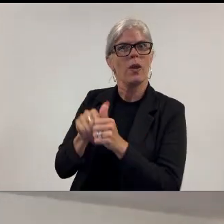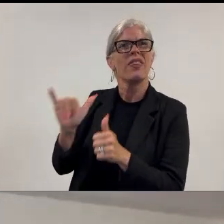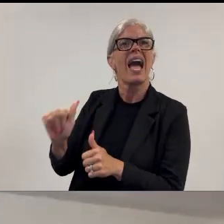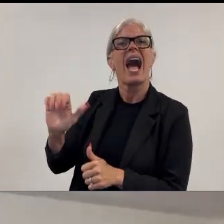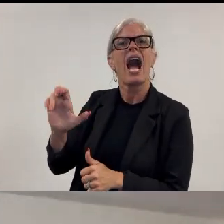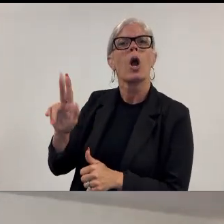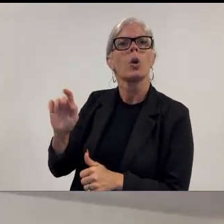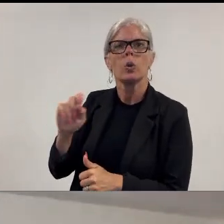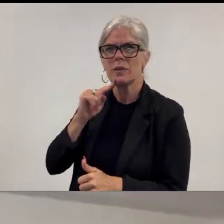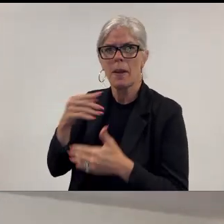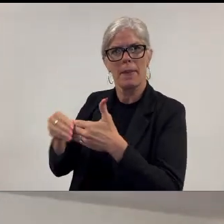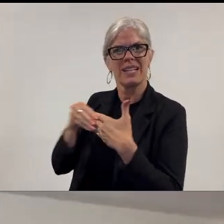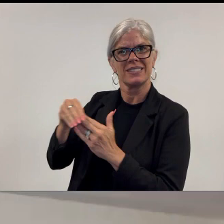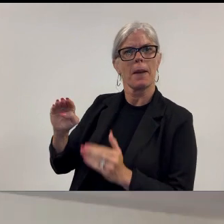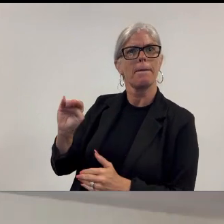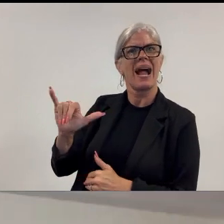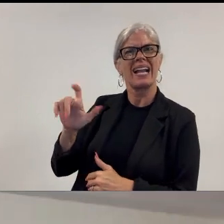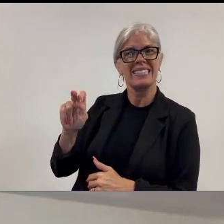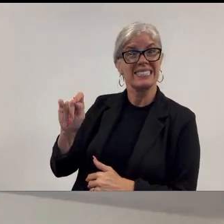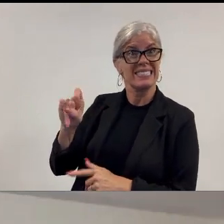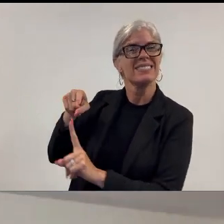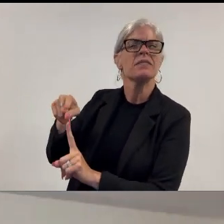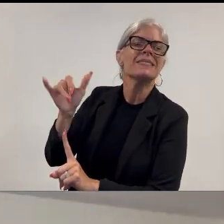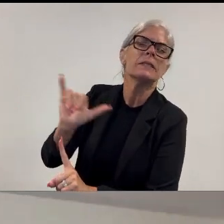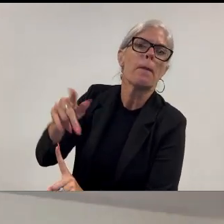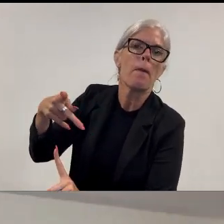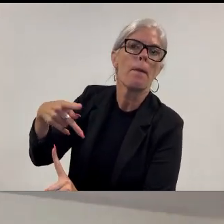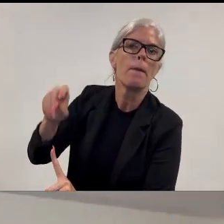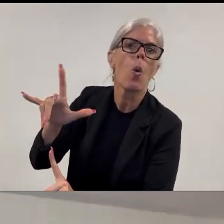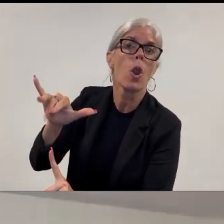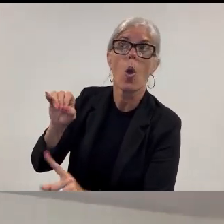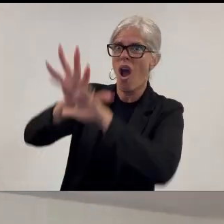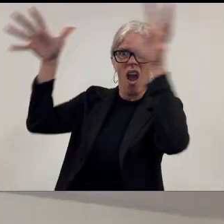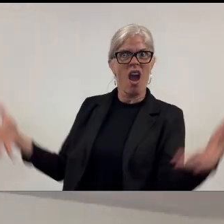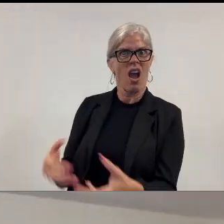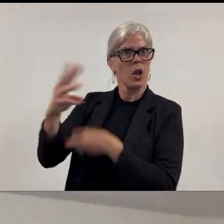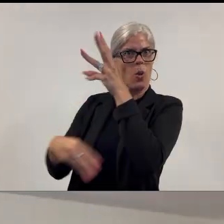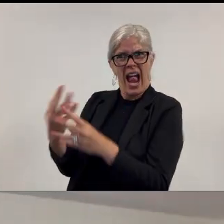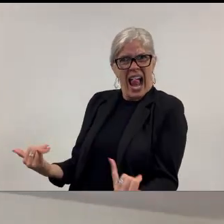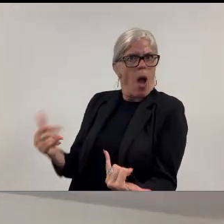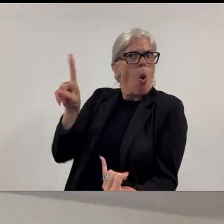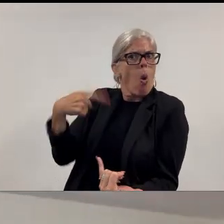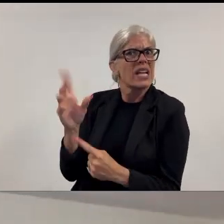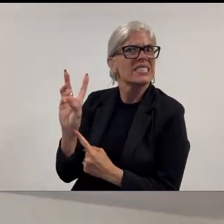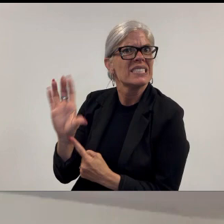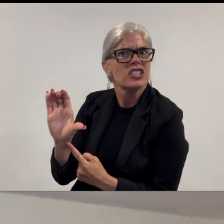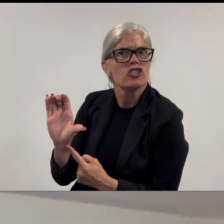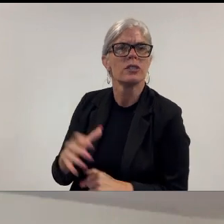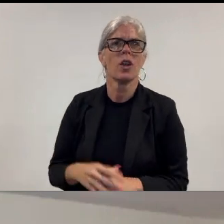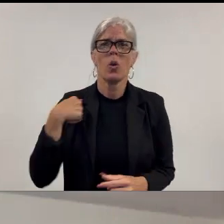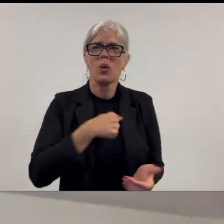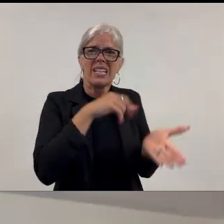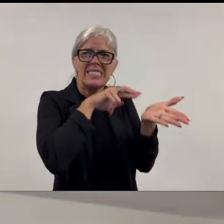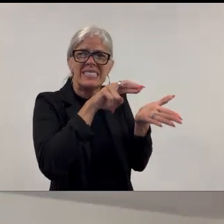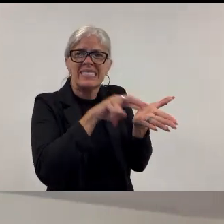could be just a statistical fluke, because we have this, you know, not hundreds of children, there are only 600 and something children with